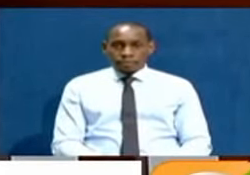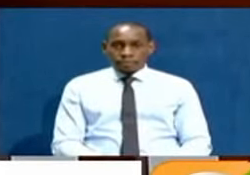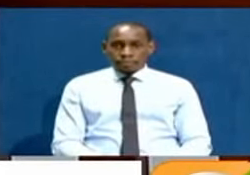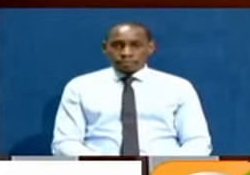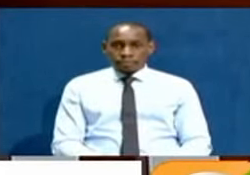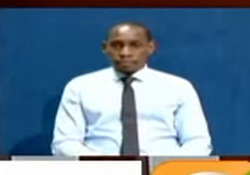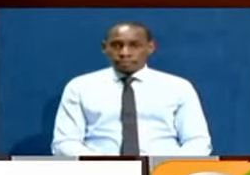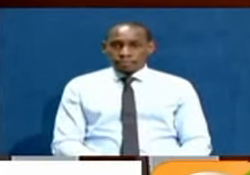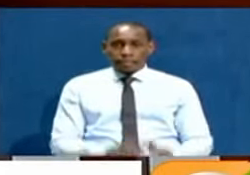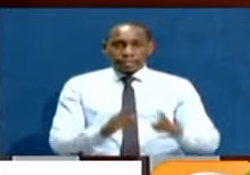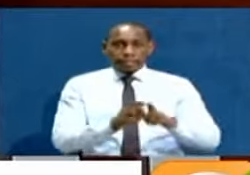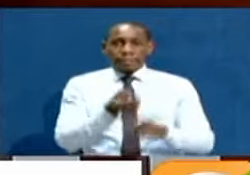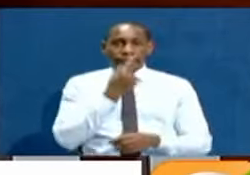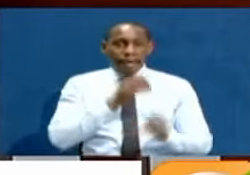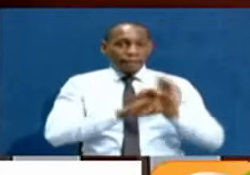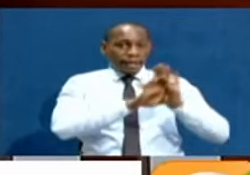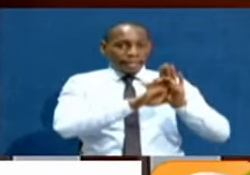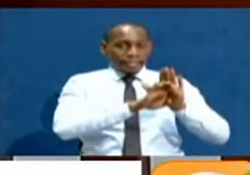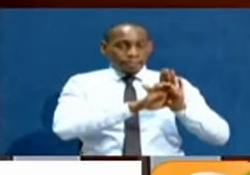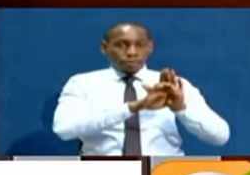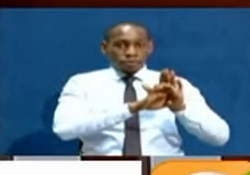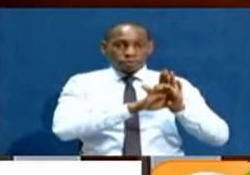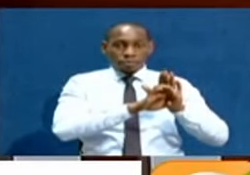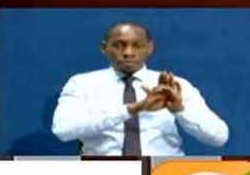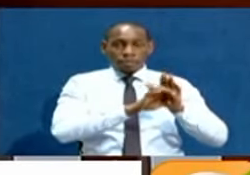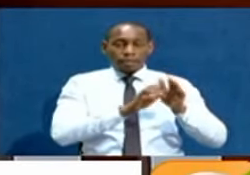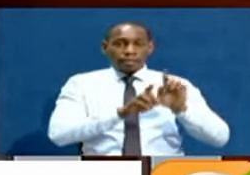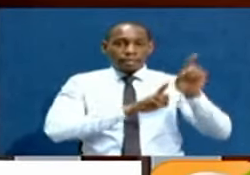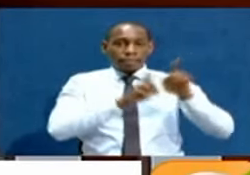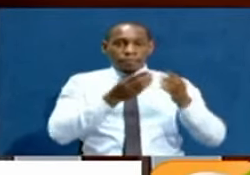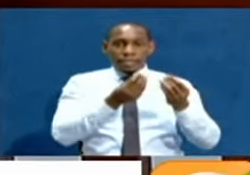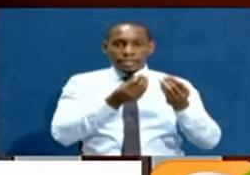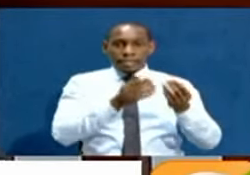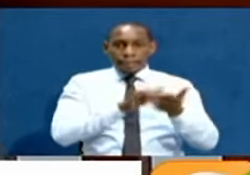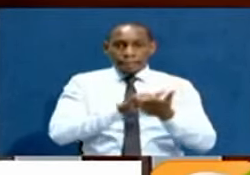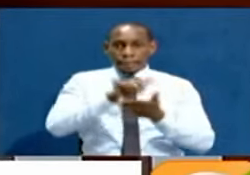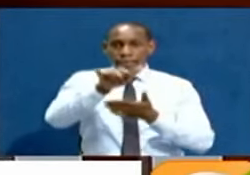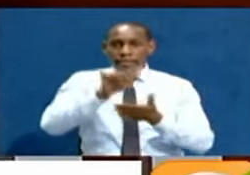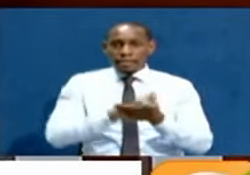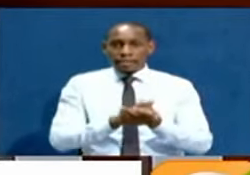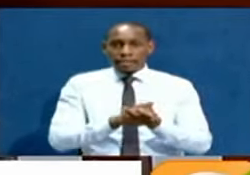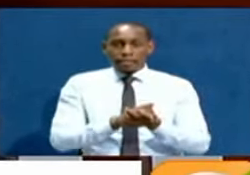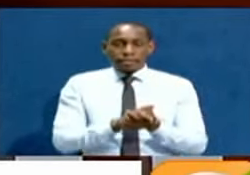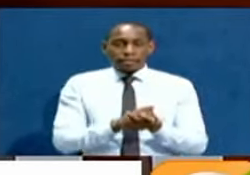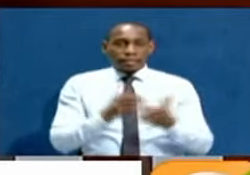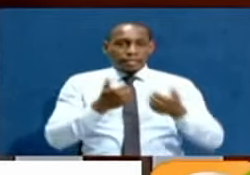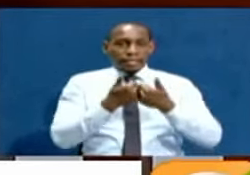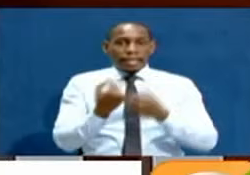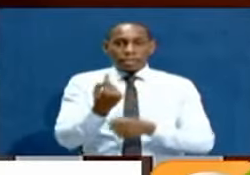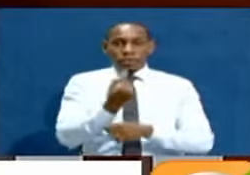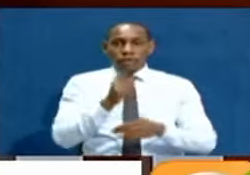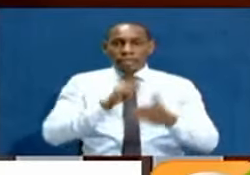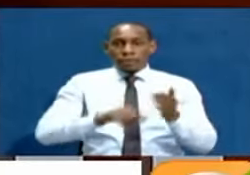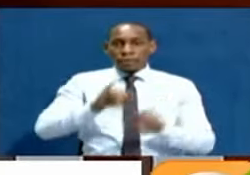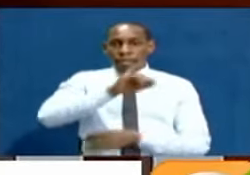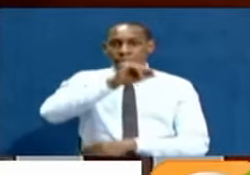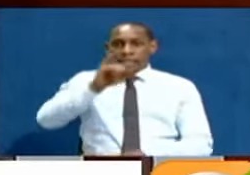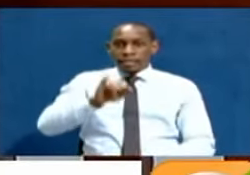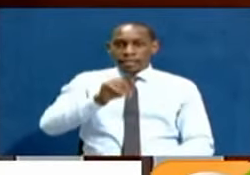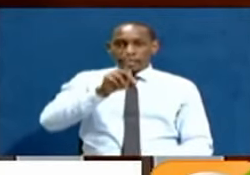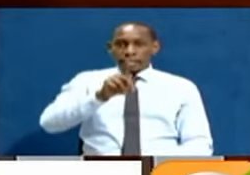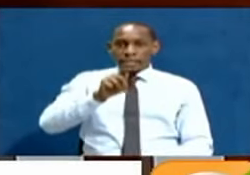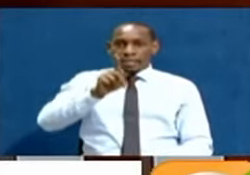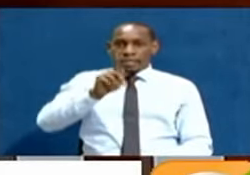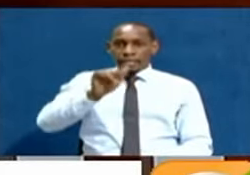that. So these vaccines, for instance, we could transport quite easily. And of course, the only disadvantage that we have is JKI is quite